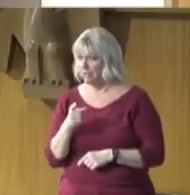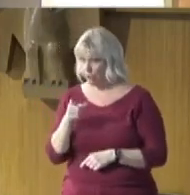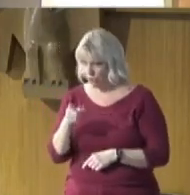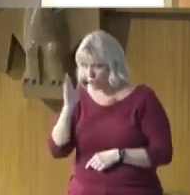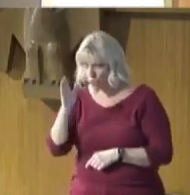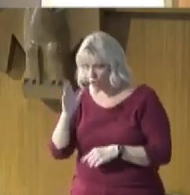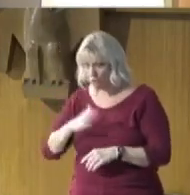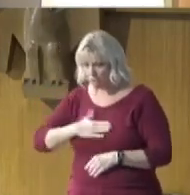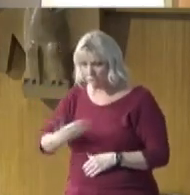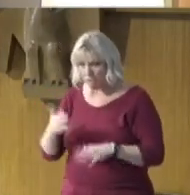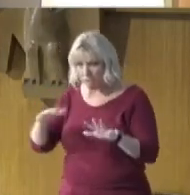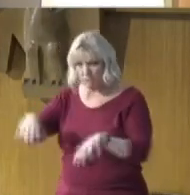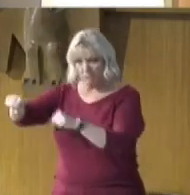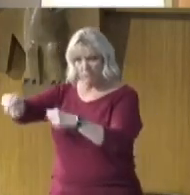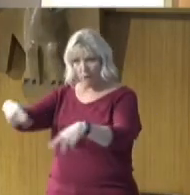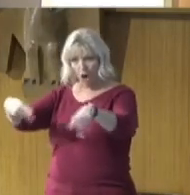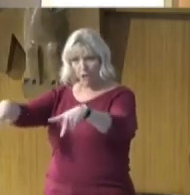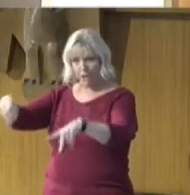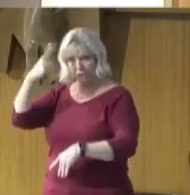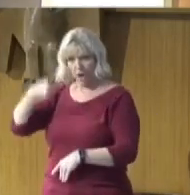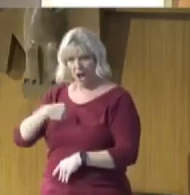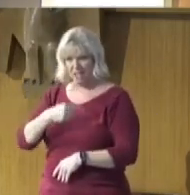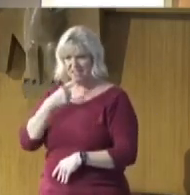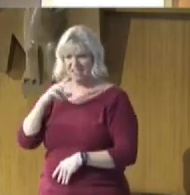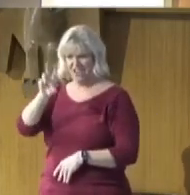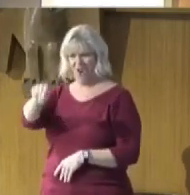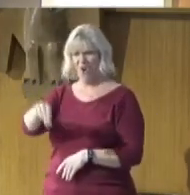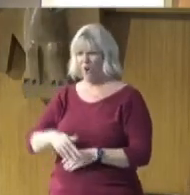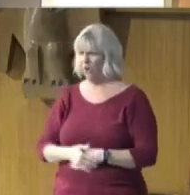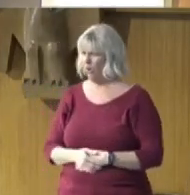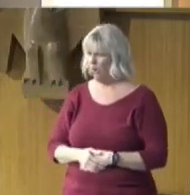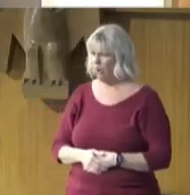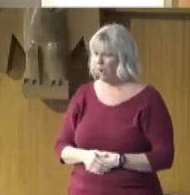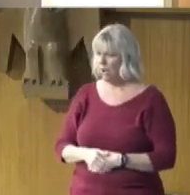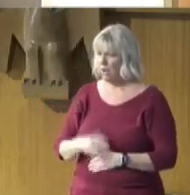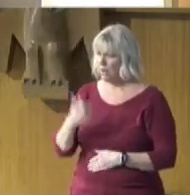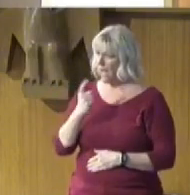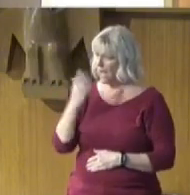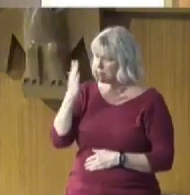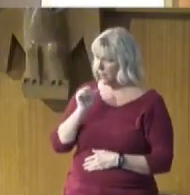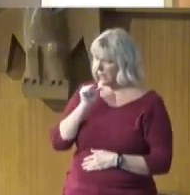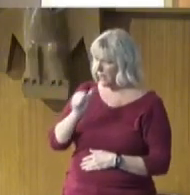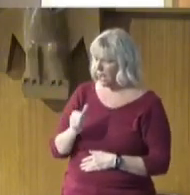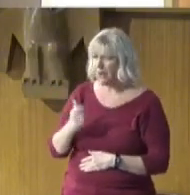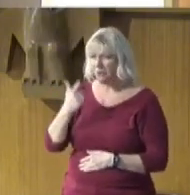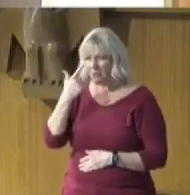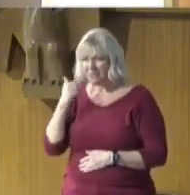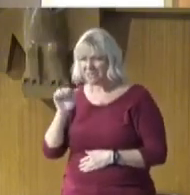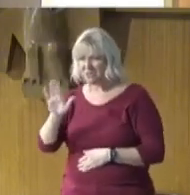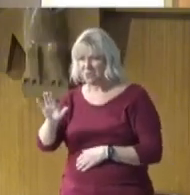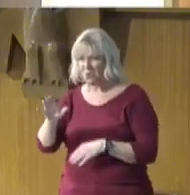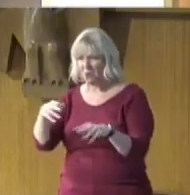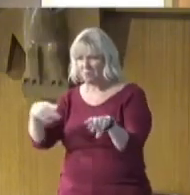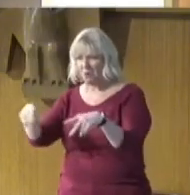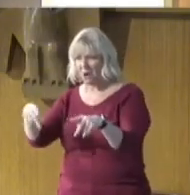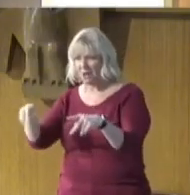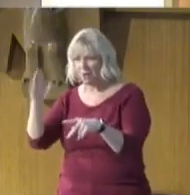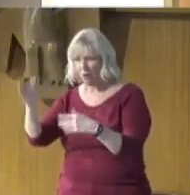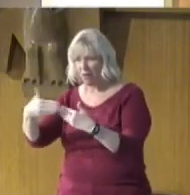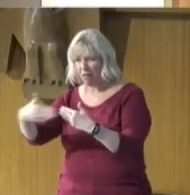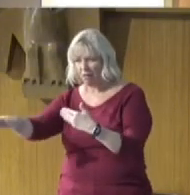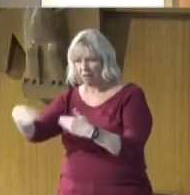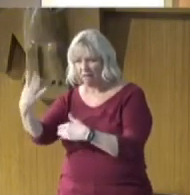us? And I said, no, absolutely not. And they asked, why not? I said, because your party's taking place over the next